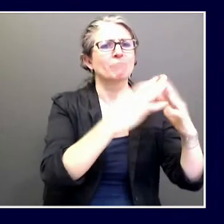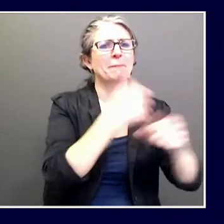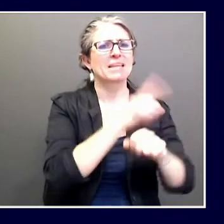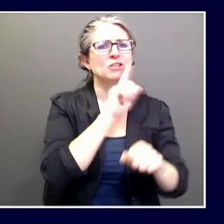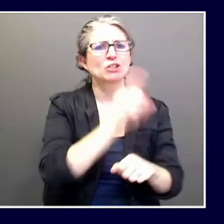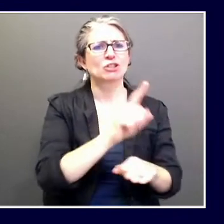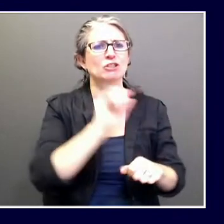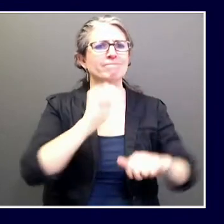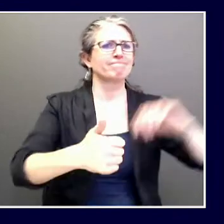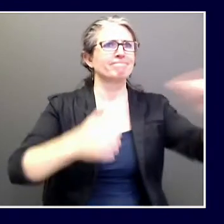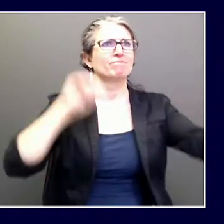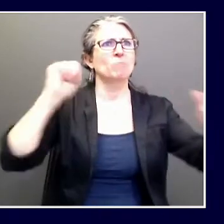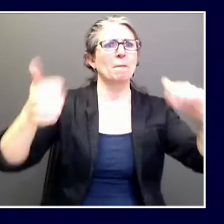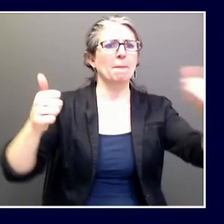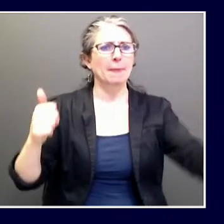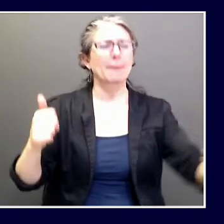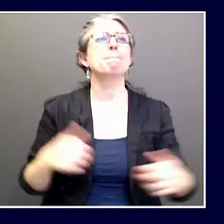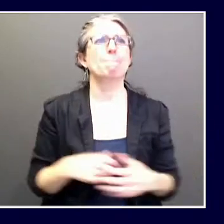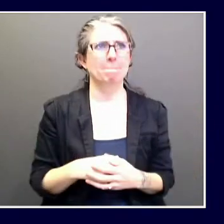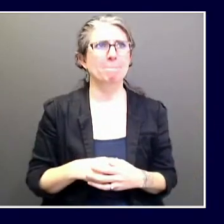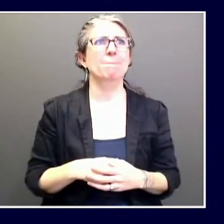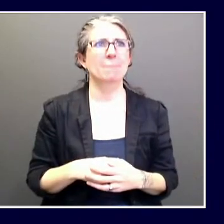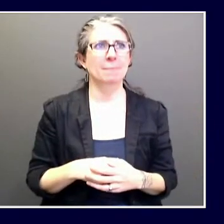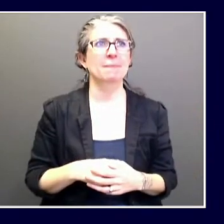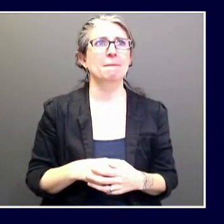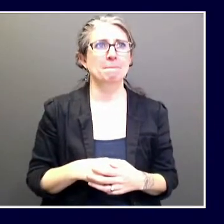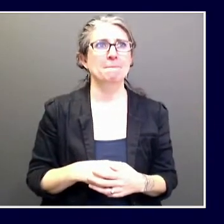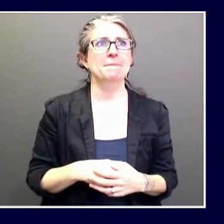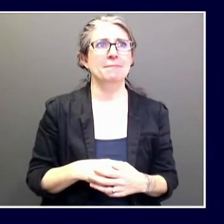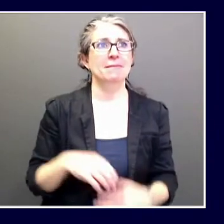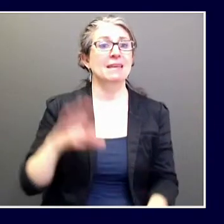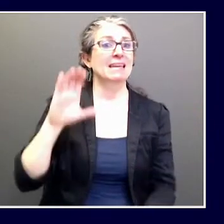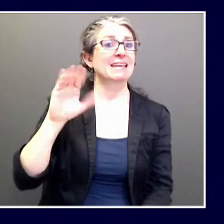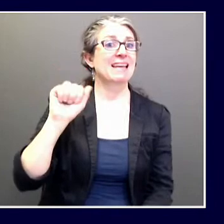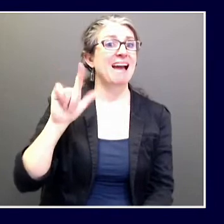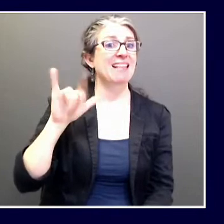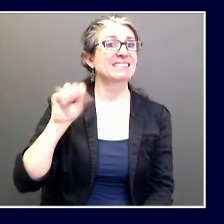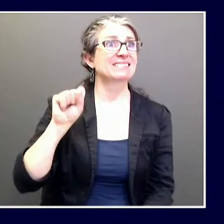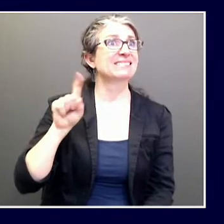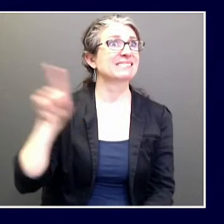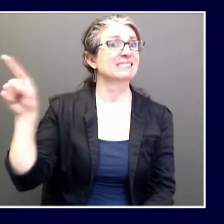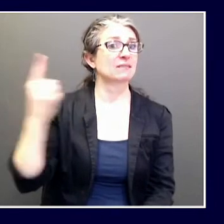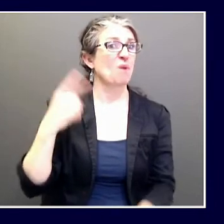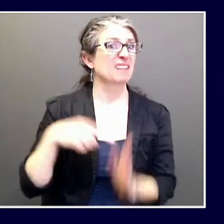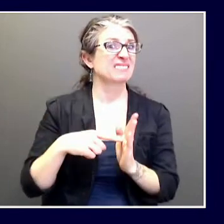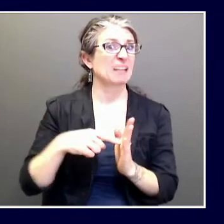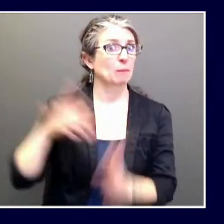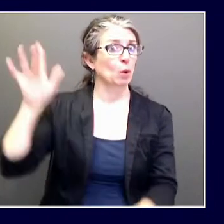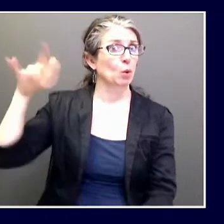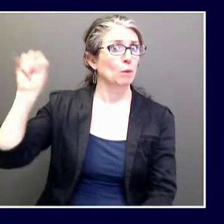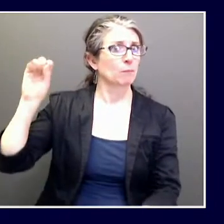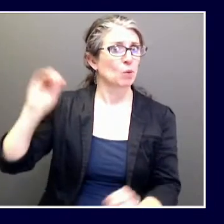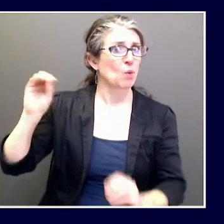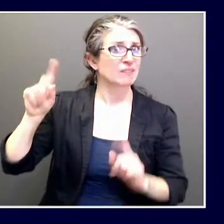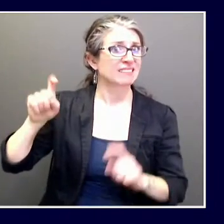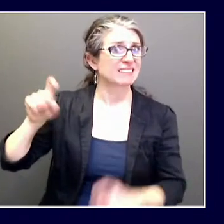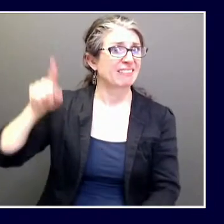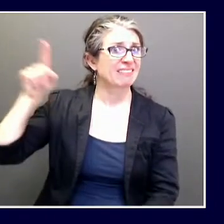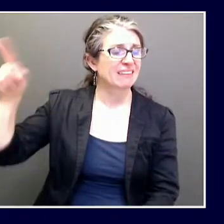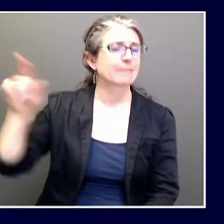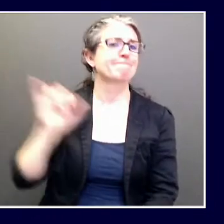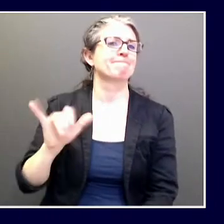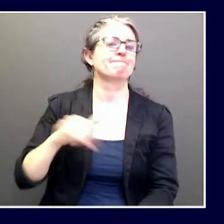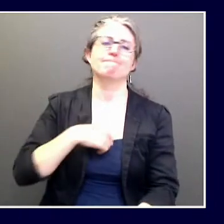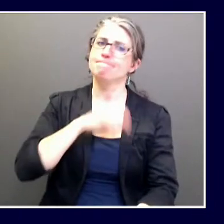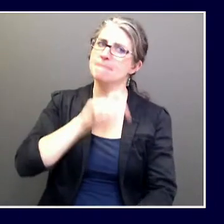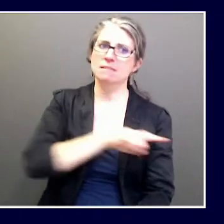tapped, for example, in Calais. We're also expanding testing options in, say, Westbrook, working with the old swab